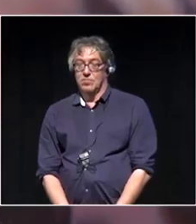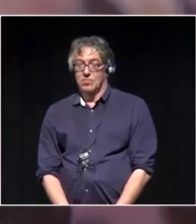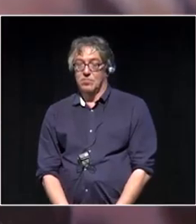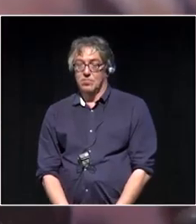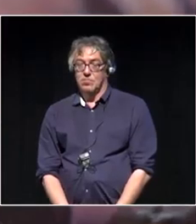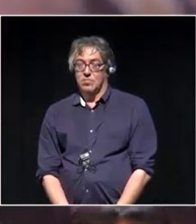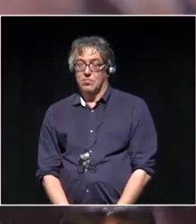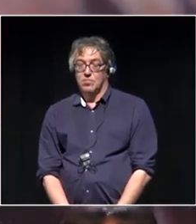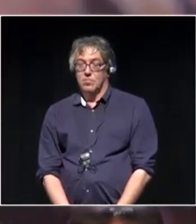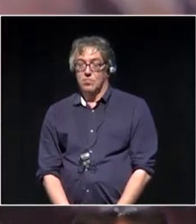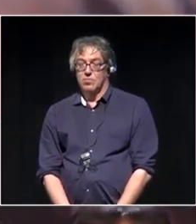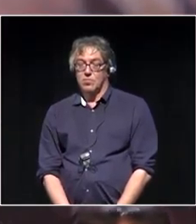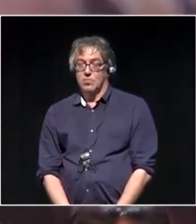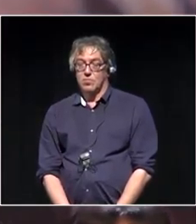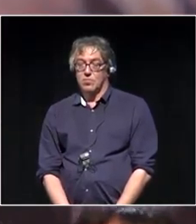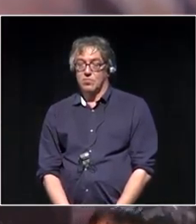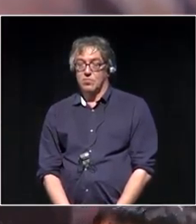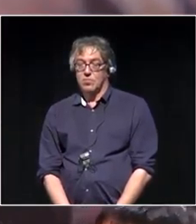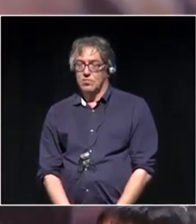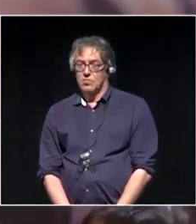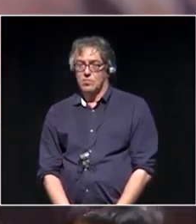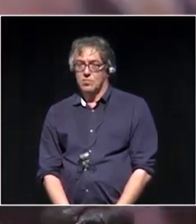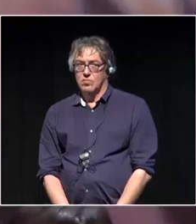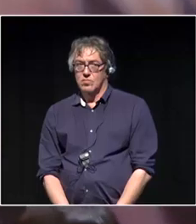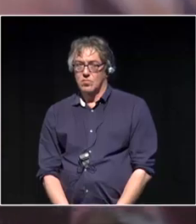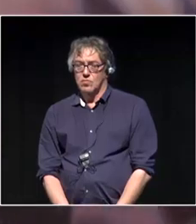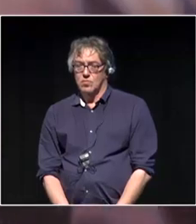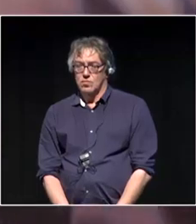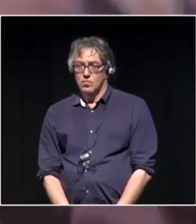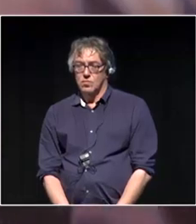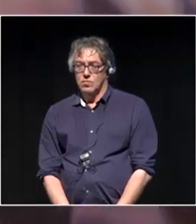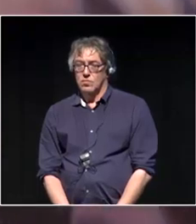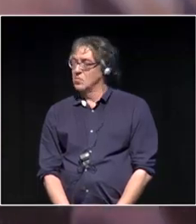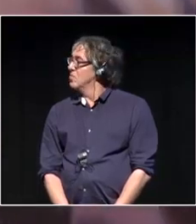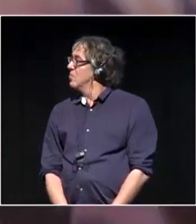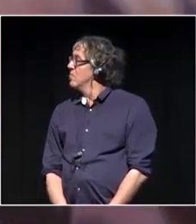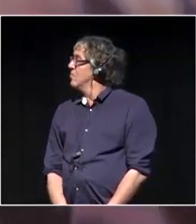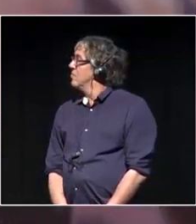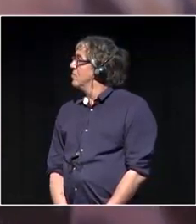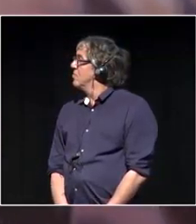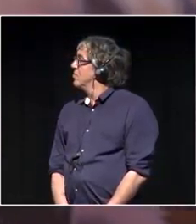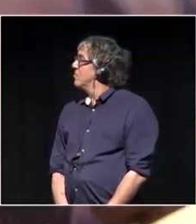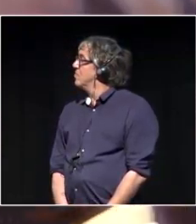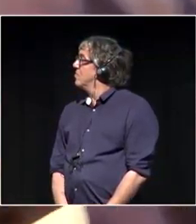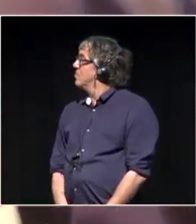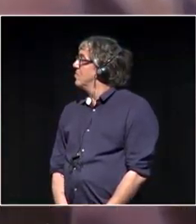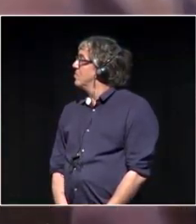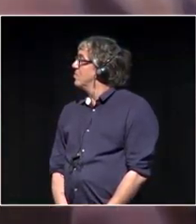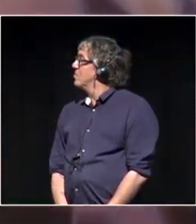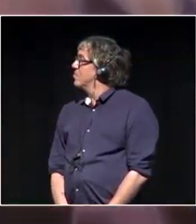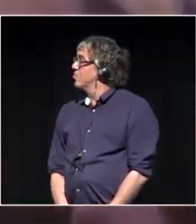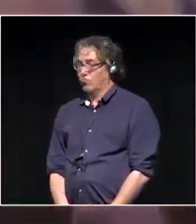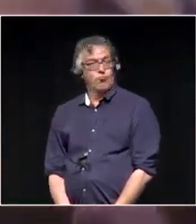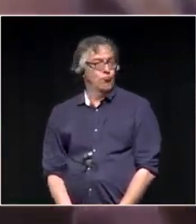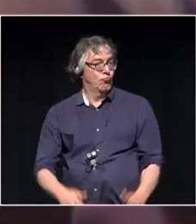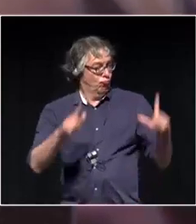I'll just make sure who Mr. Martin, the person taking the photos. Oh, yes, perfect. Okay. So